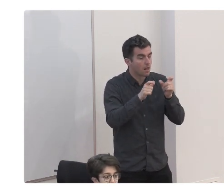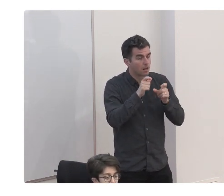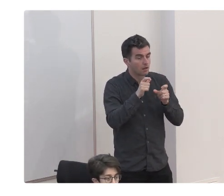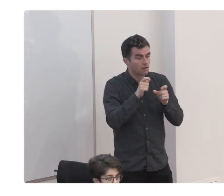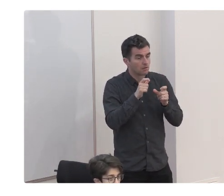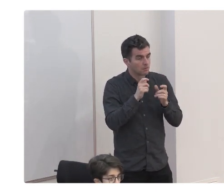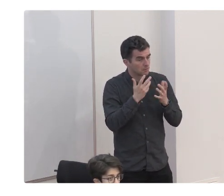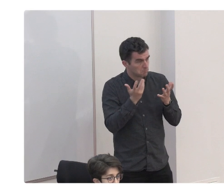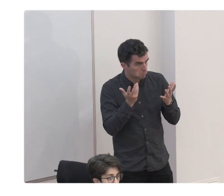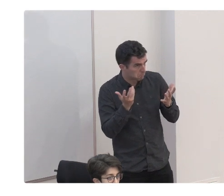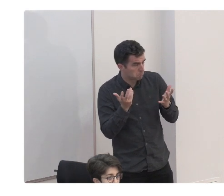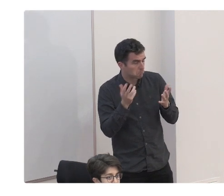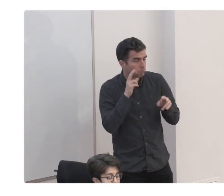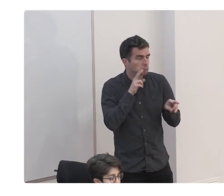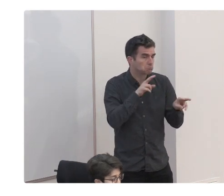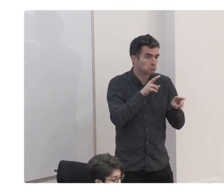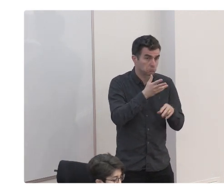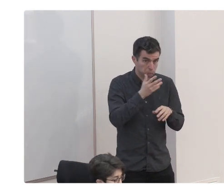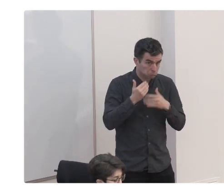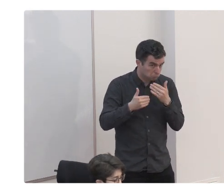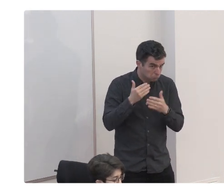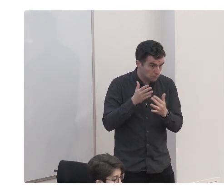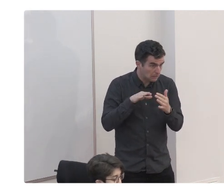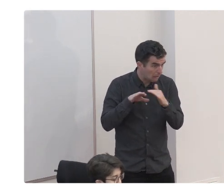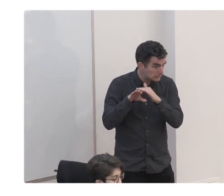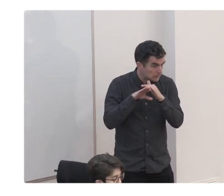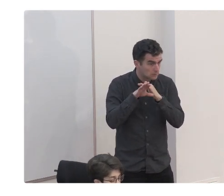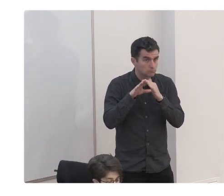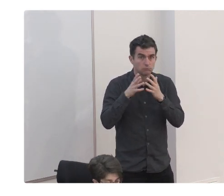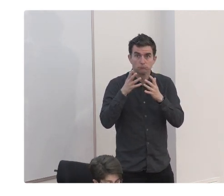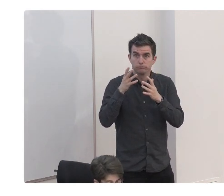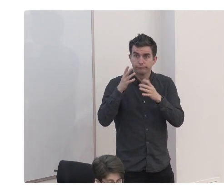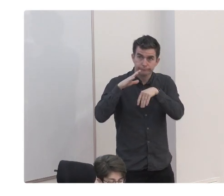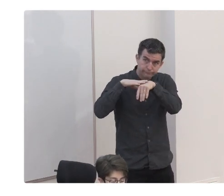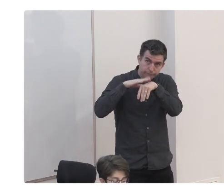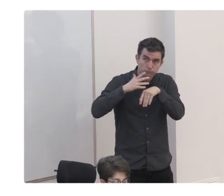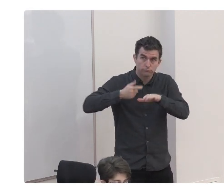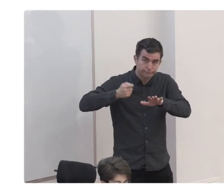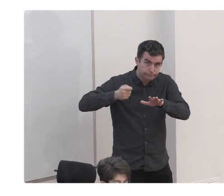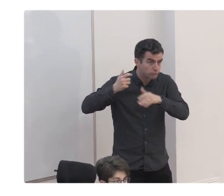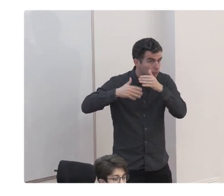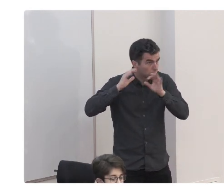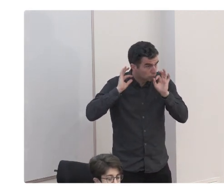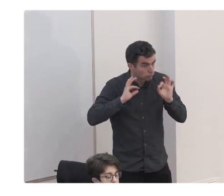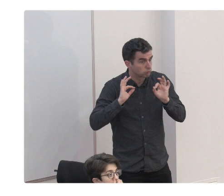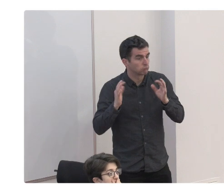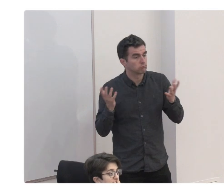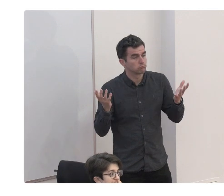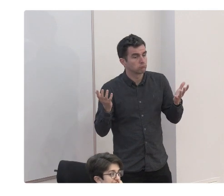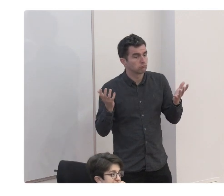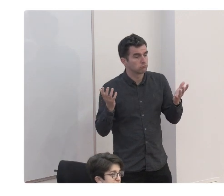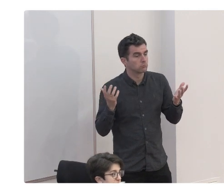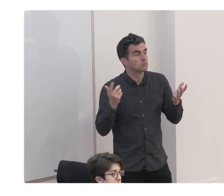And the most important thing is that the approach of right-based, which we tried to advocate it for